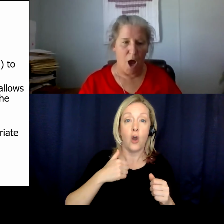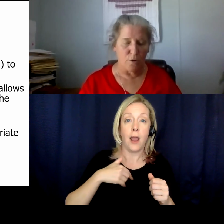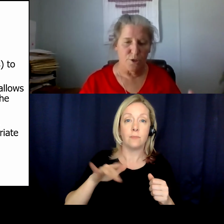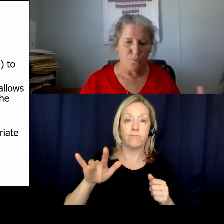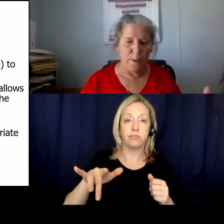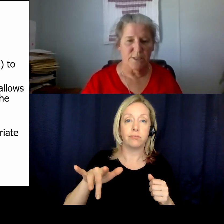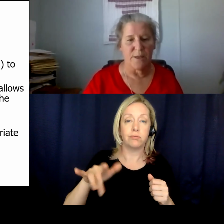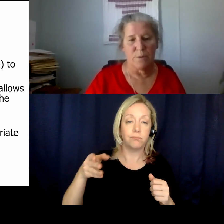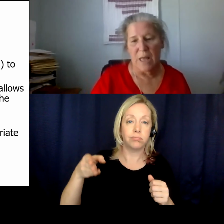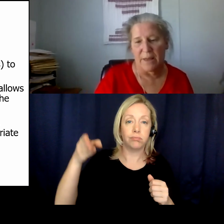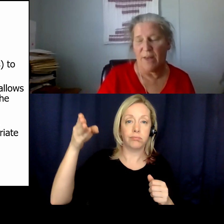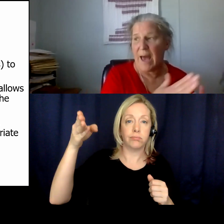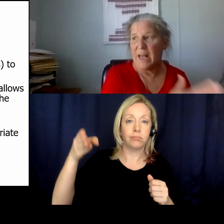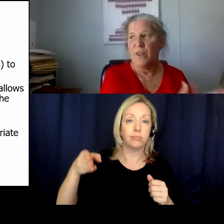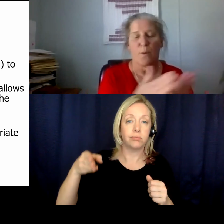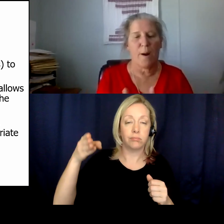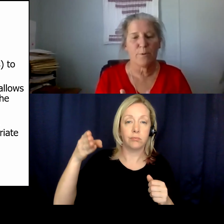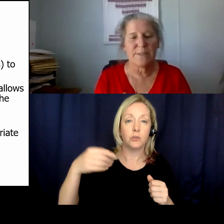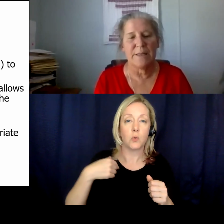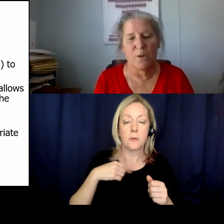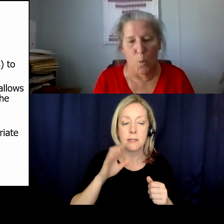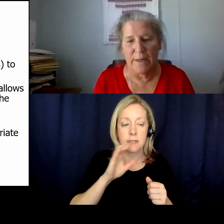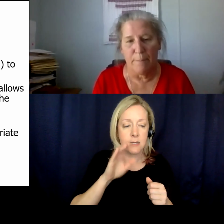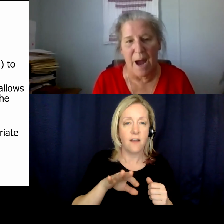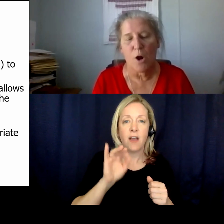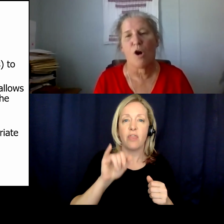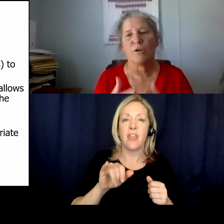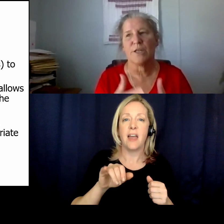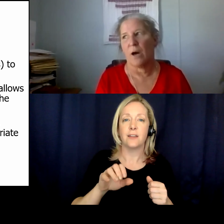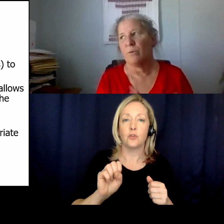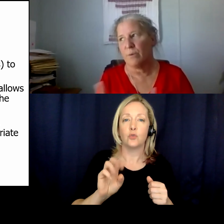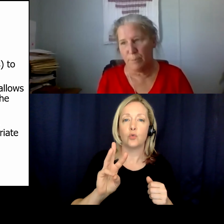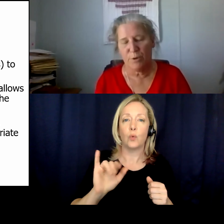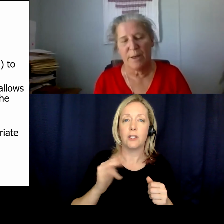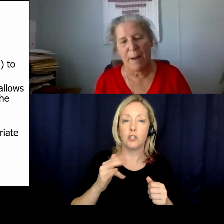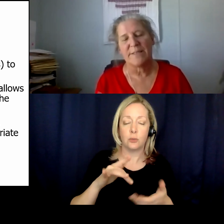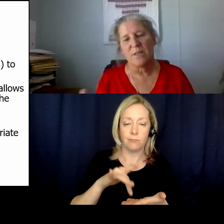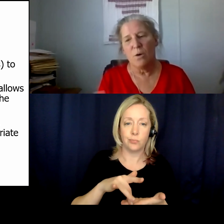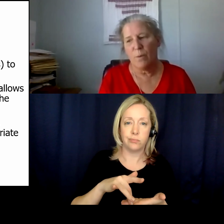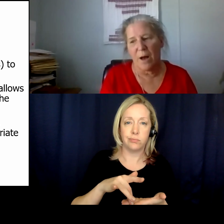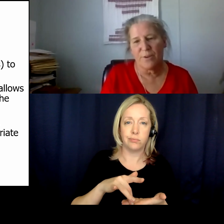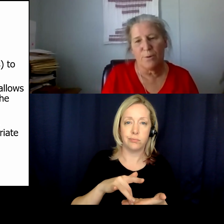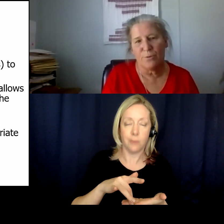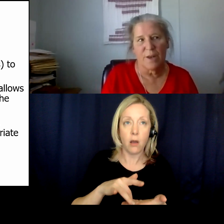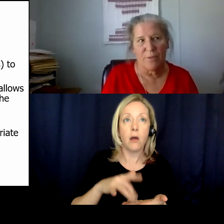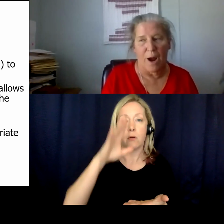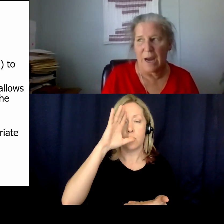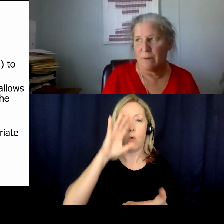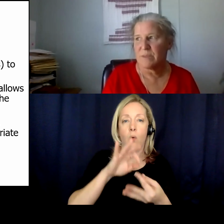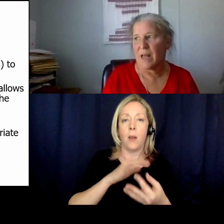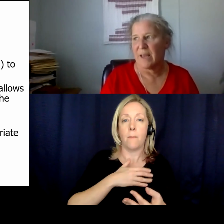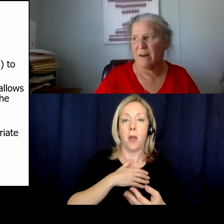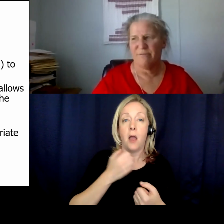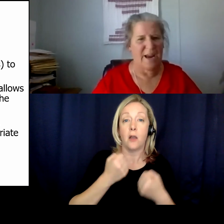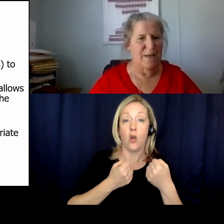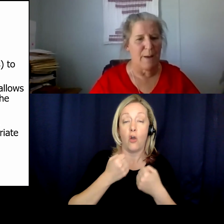little toggle switch that was like that represented going in my car to go community-based. We also used other